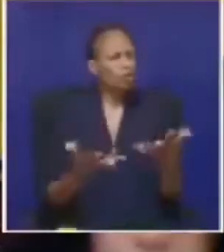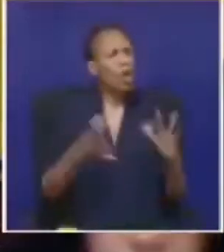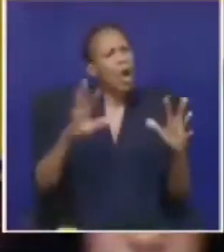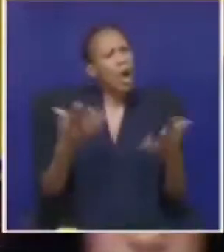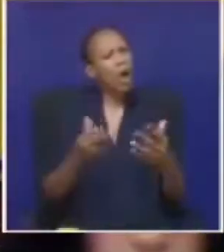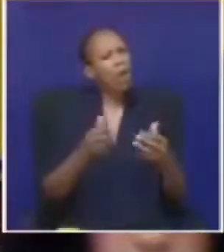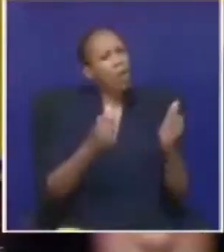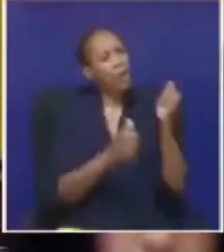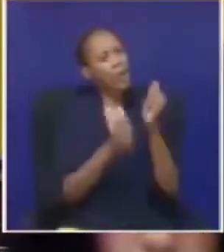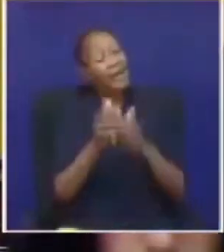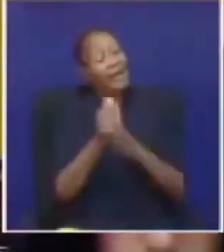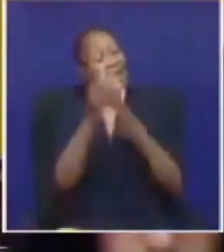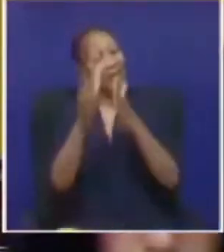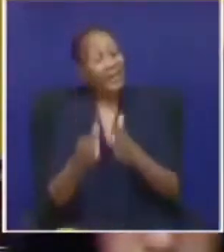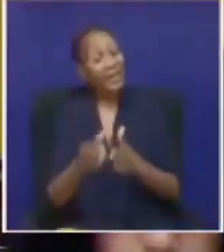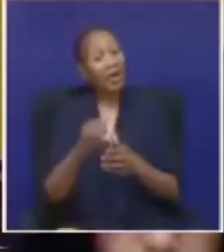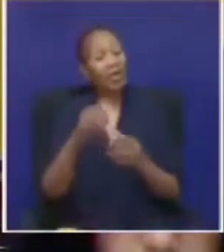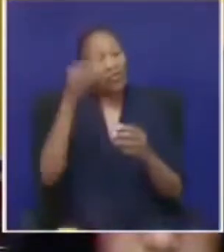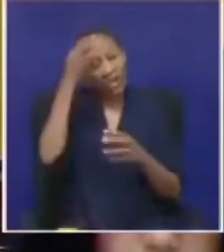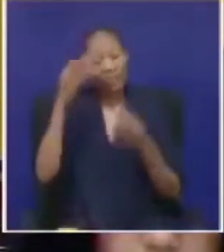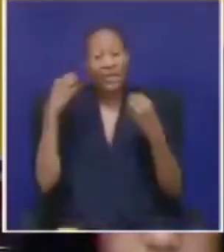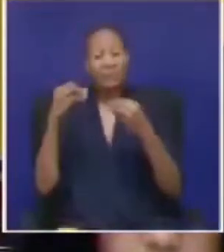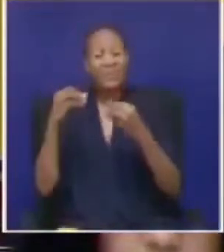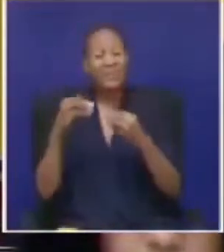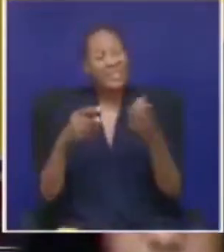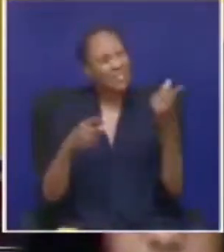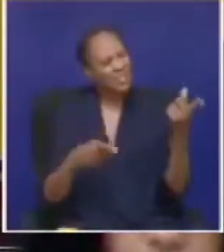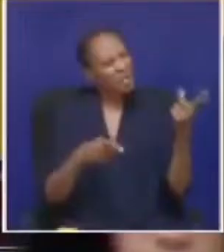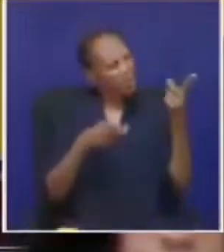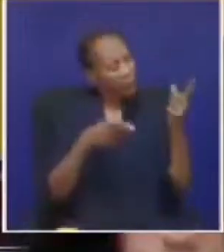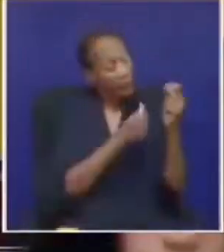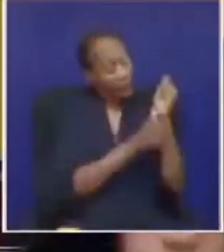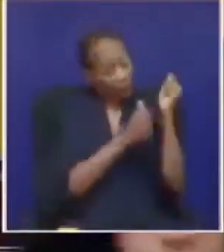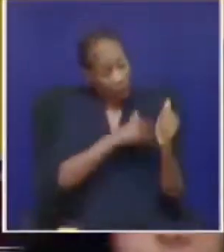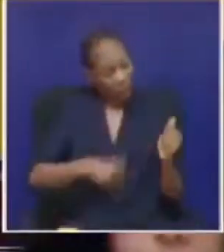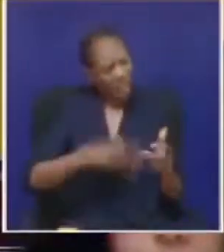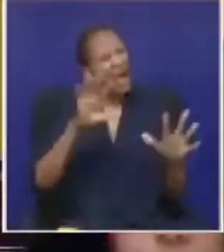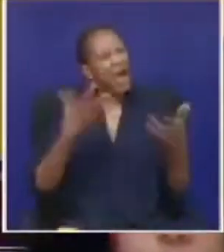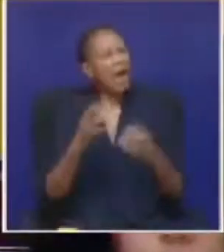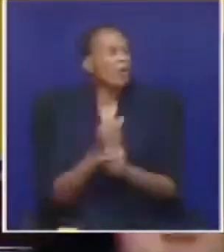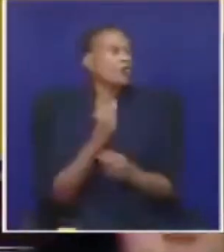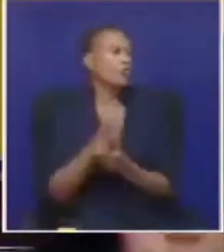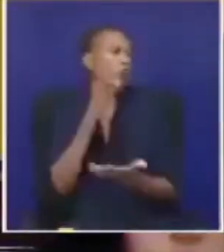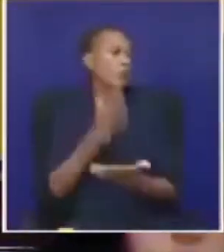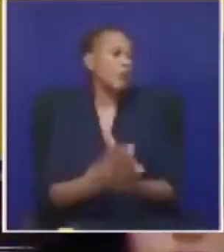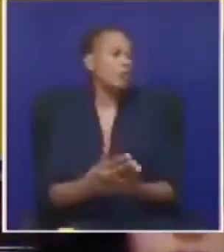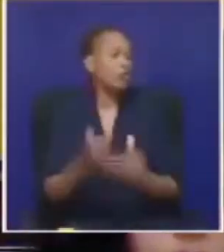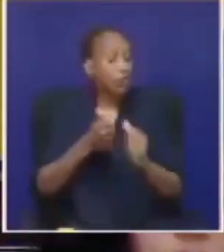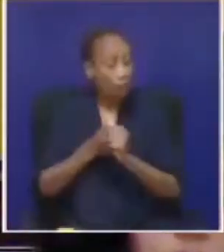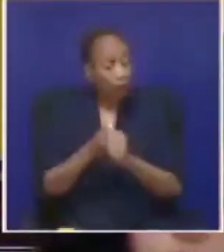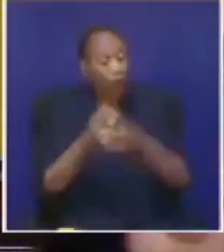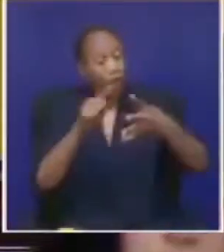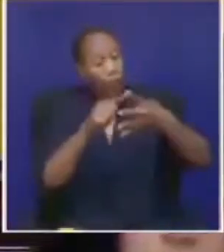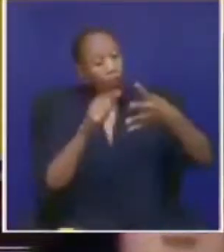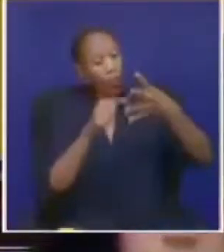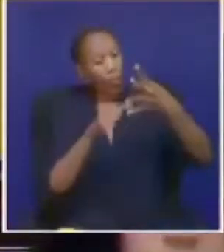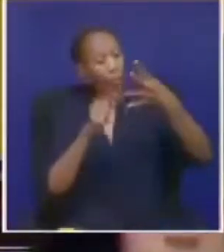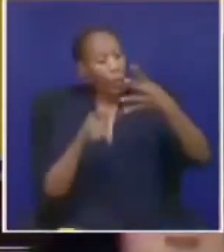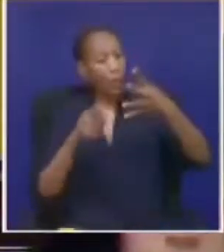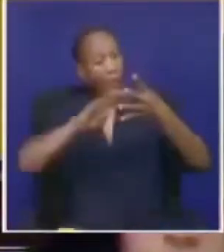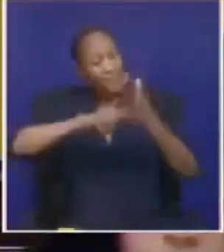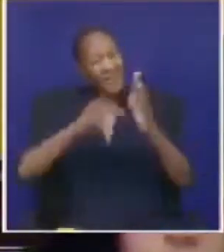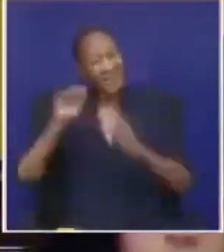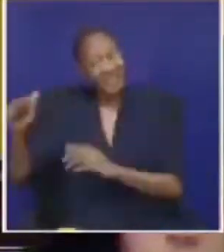government business in the National Assembly, does he intend to pursue in respect of the 4 priorities the